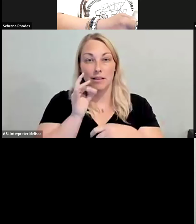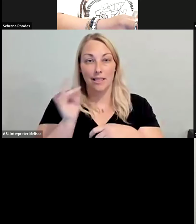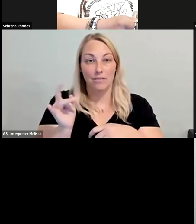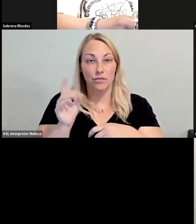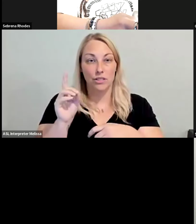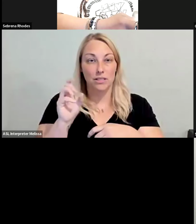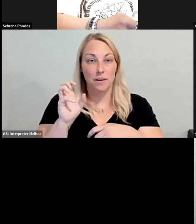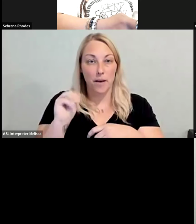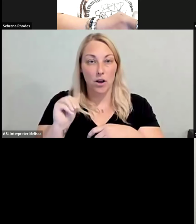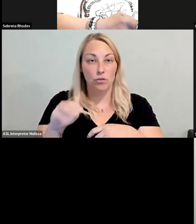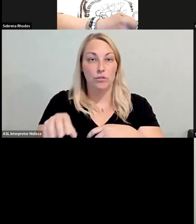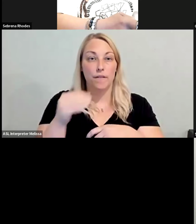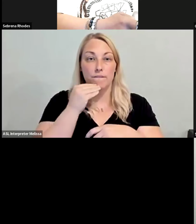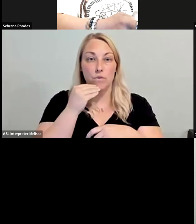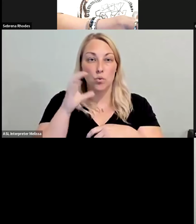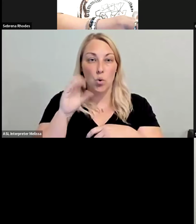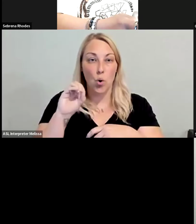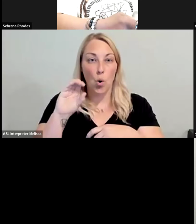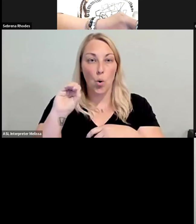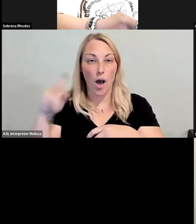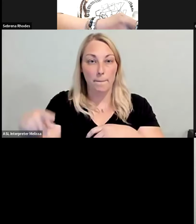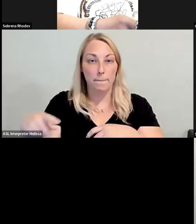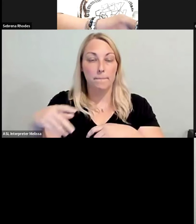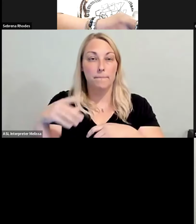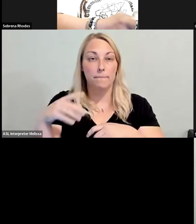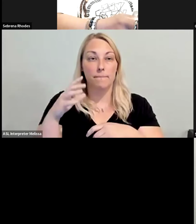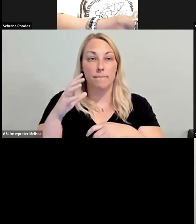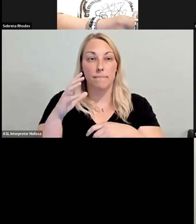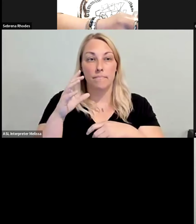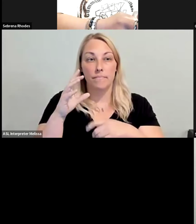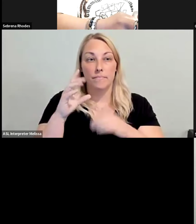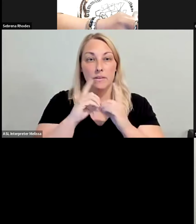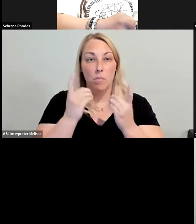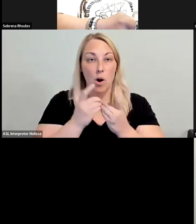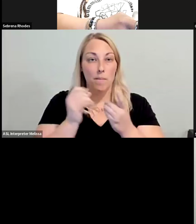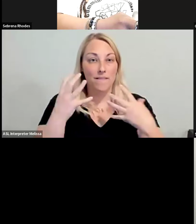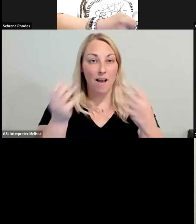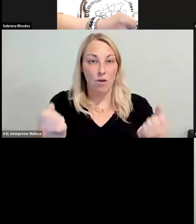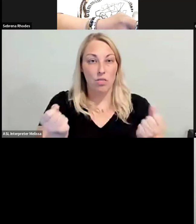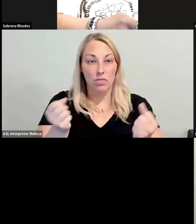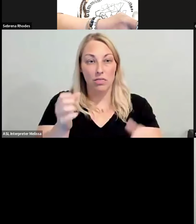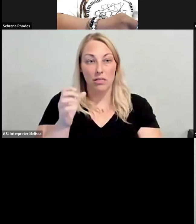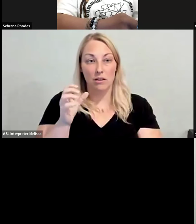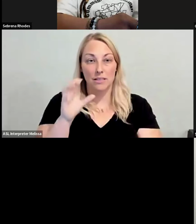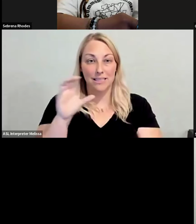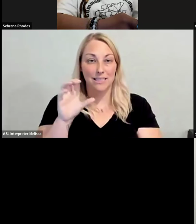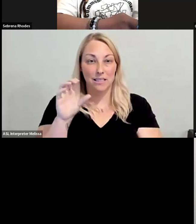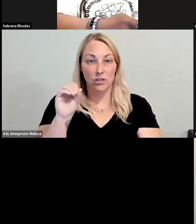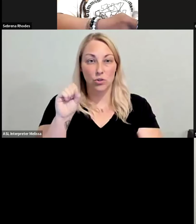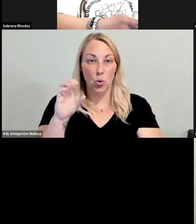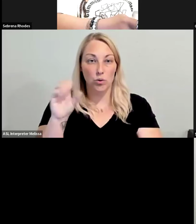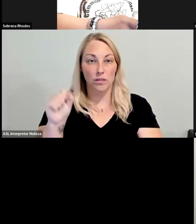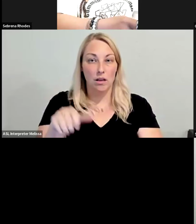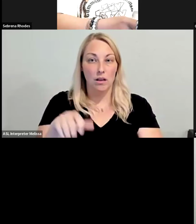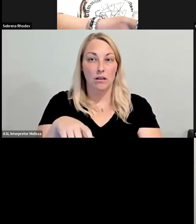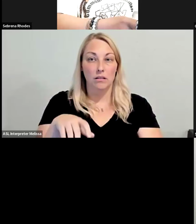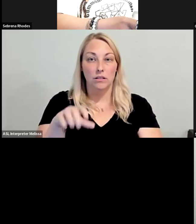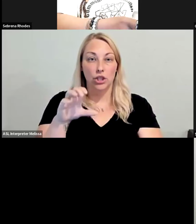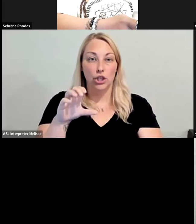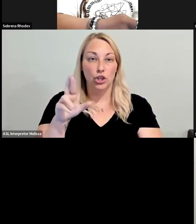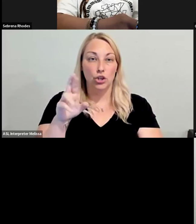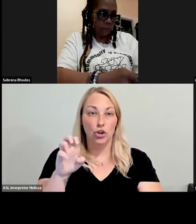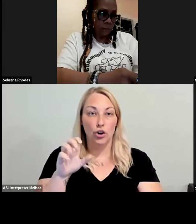Co-op, Councilmember Parkers, Department of Health, C. Sosa, Cure the Streets, Sasha Bruce, DOB,